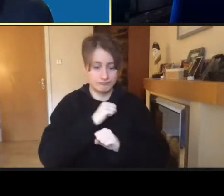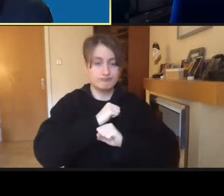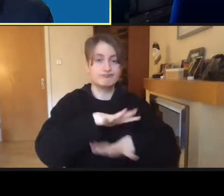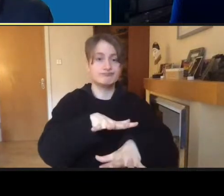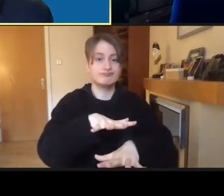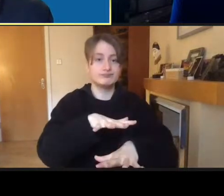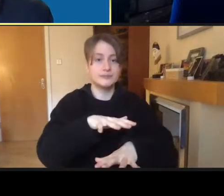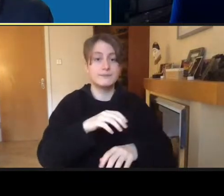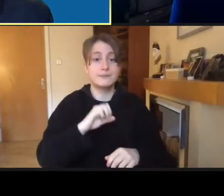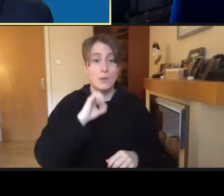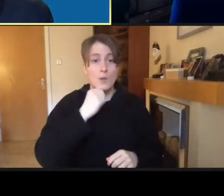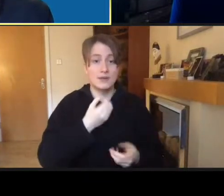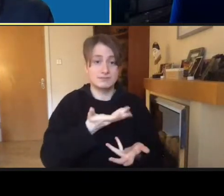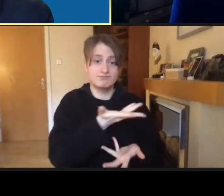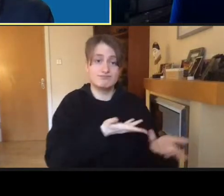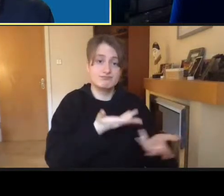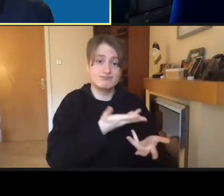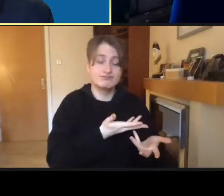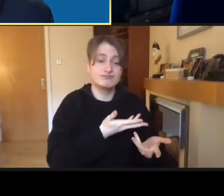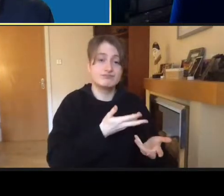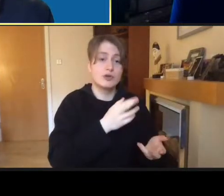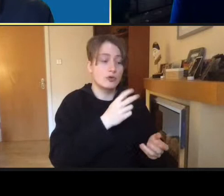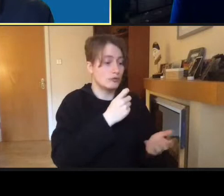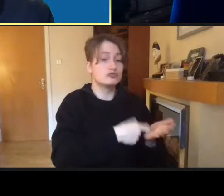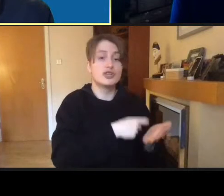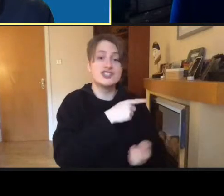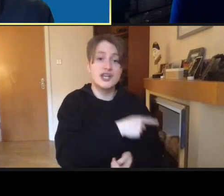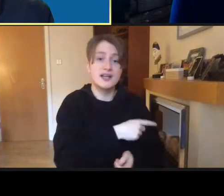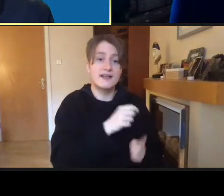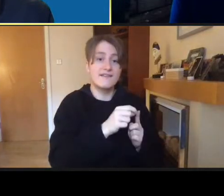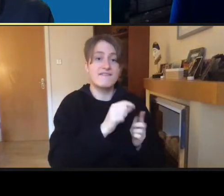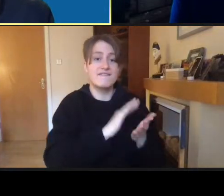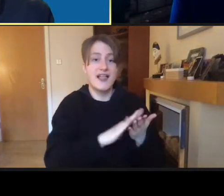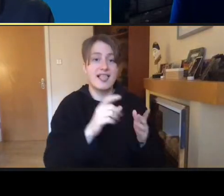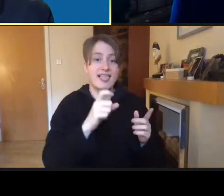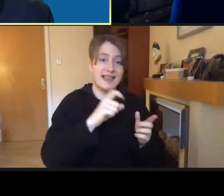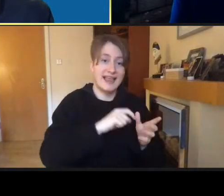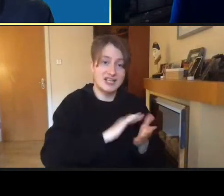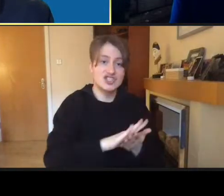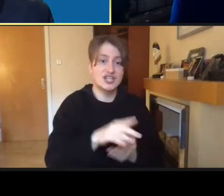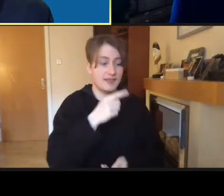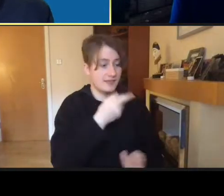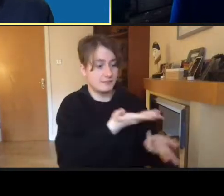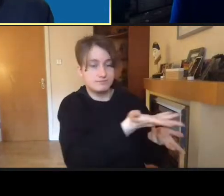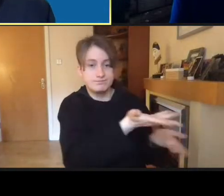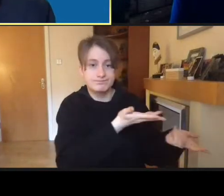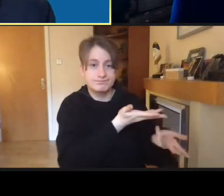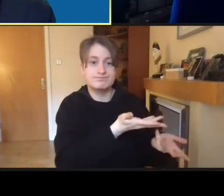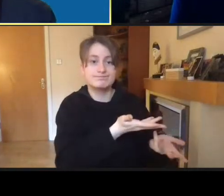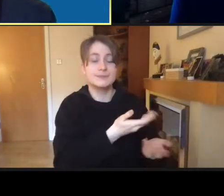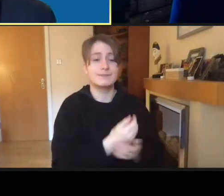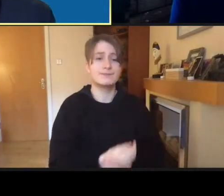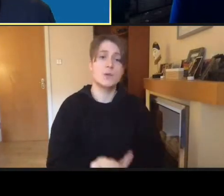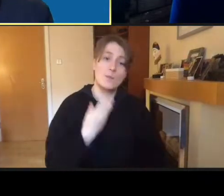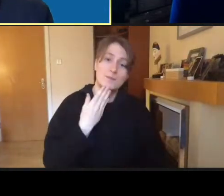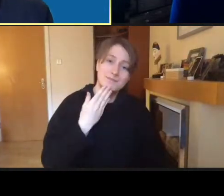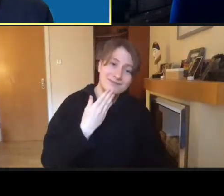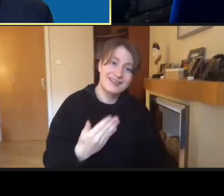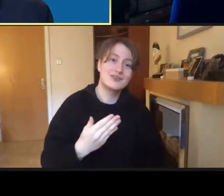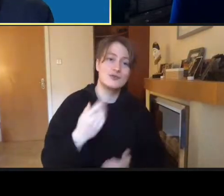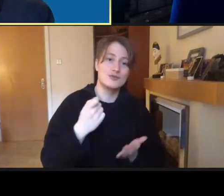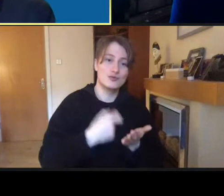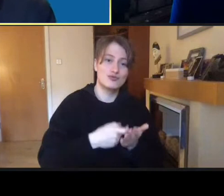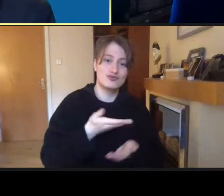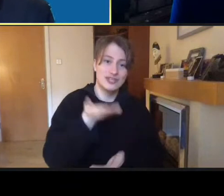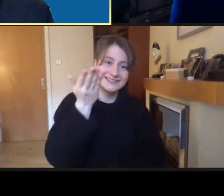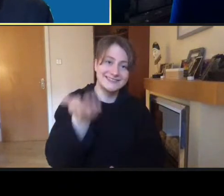and with Phil Cashian about the piece on Saturday evening. So, Richard, thanks once again for a